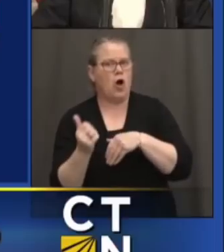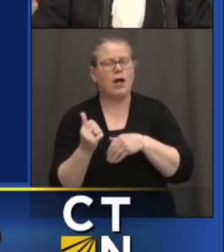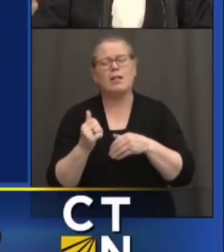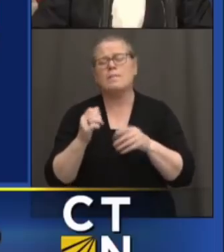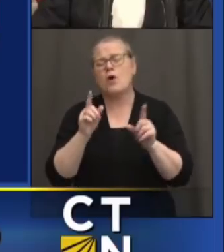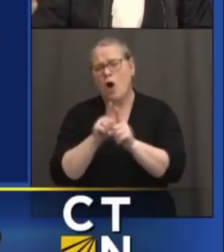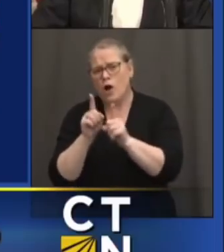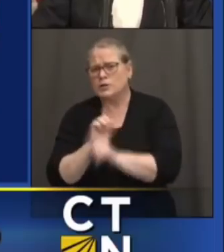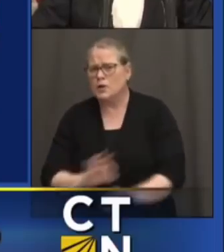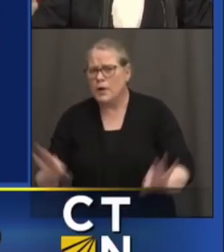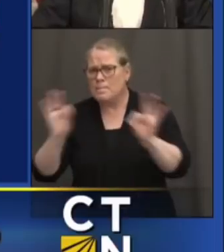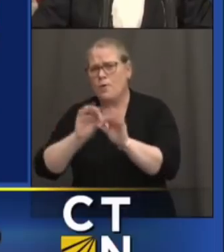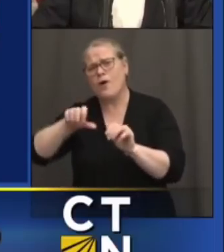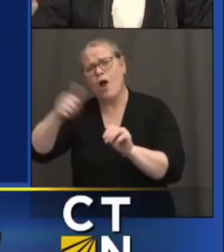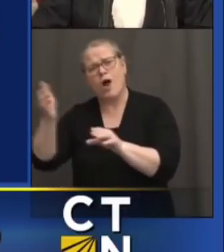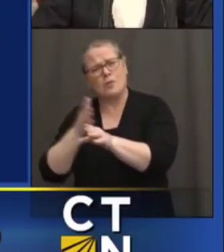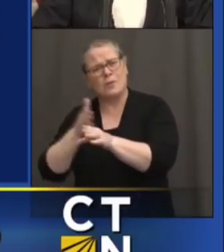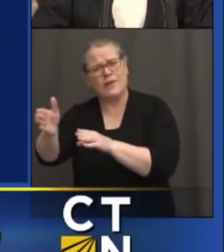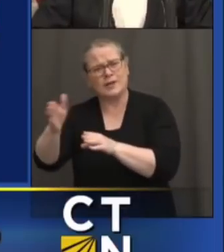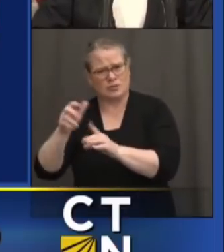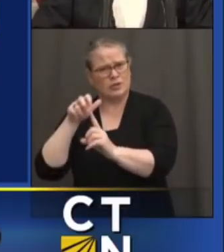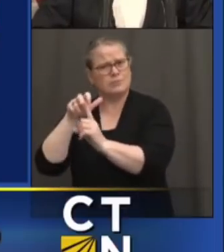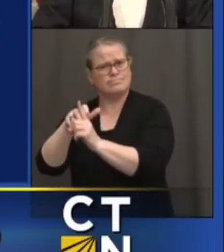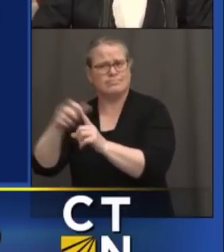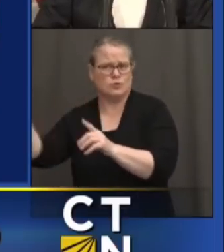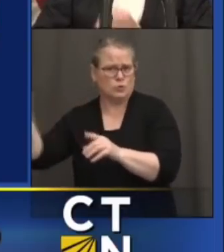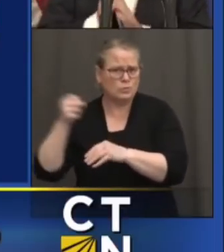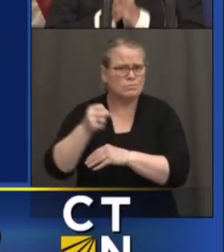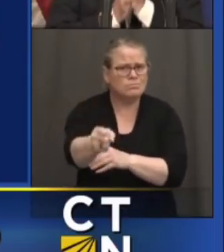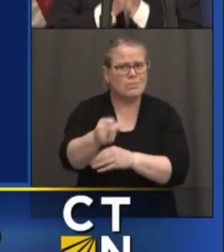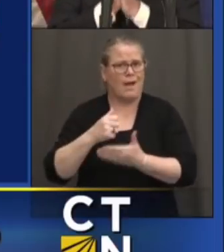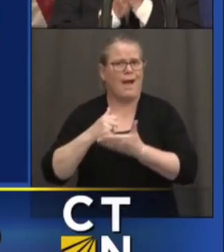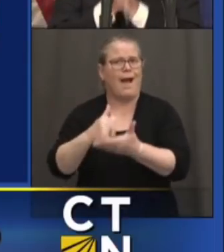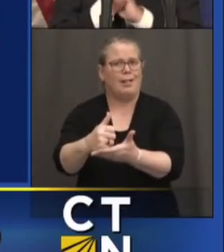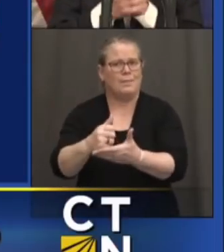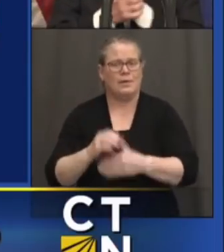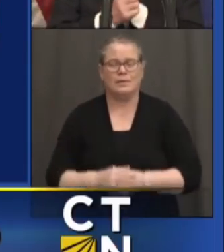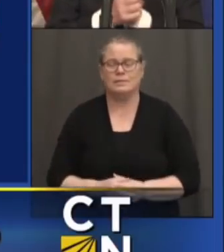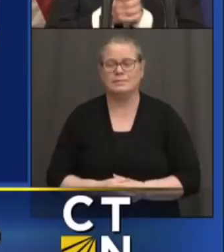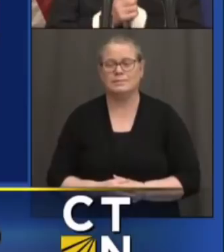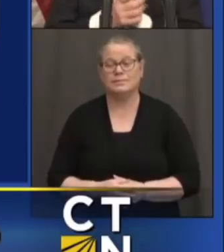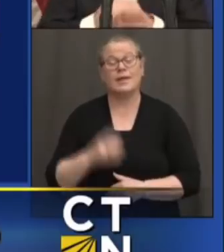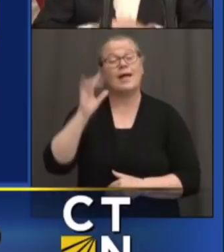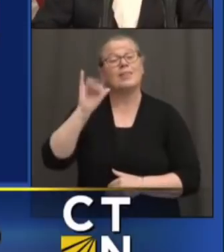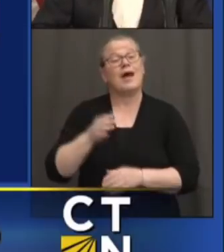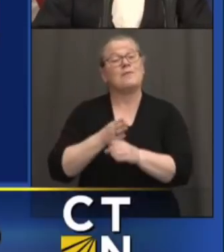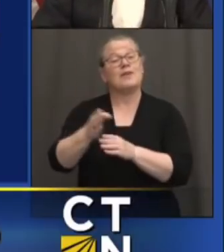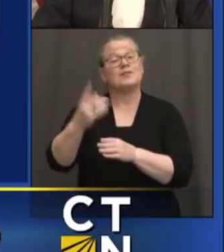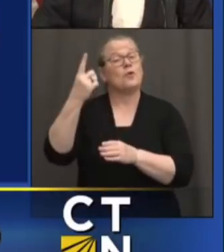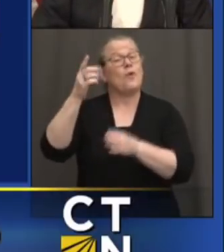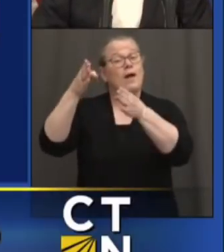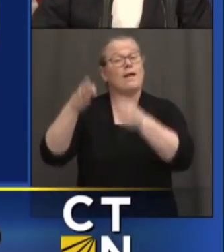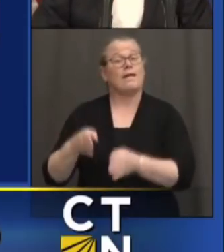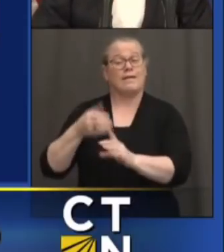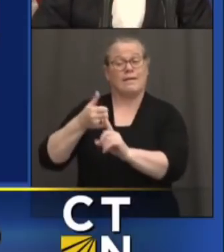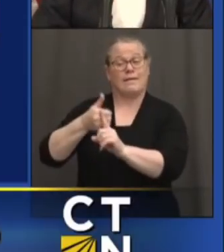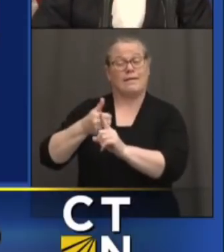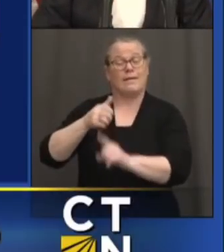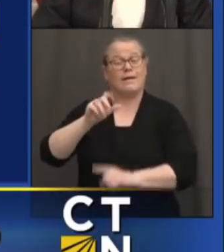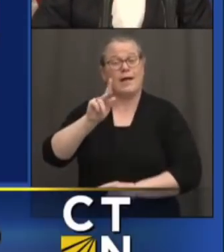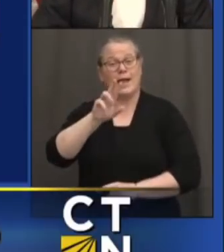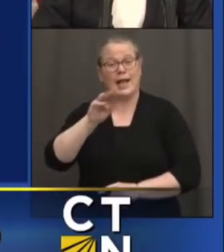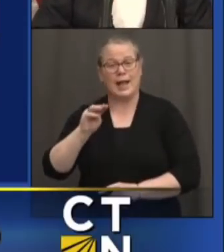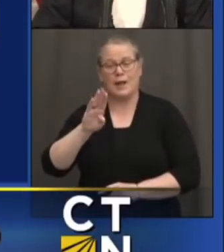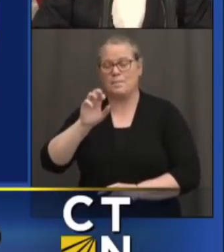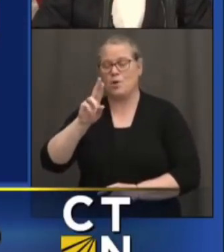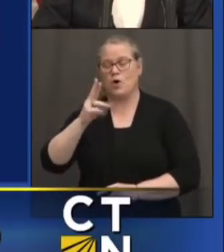the social workers, to do what they can to help. One of them is Kim Beauregard. Kim is the CEO of